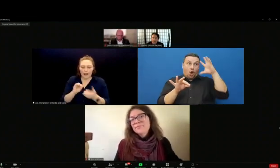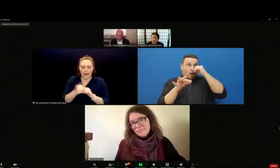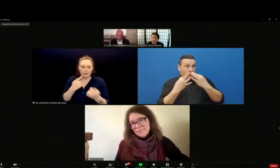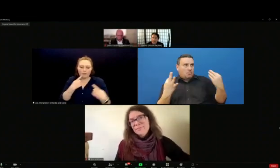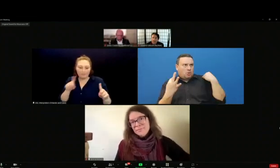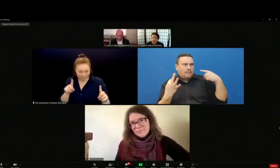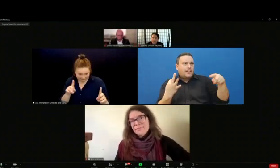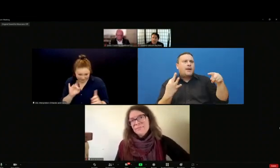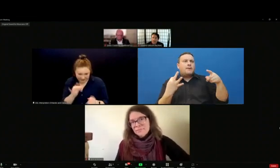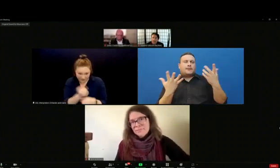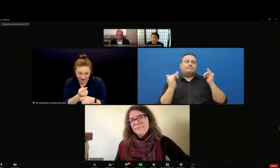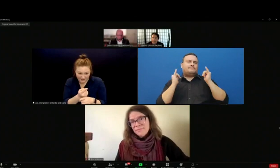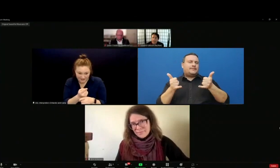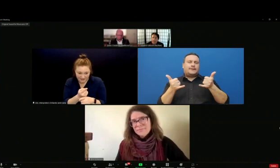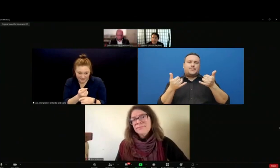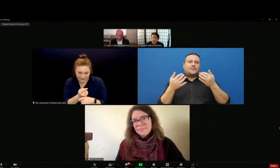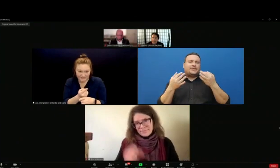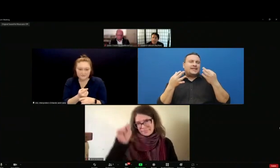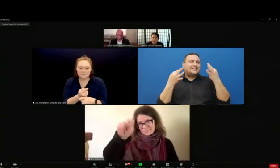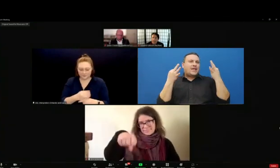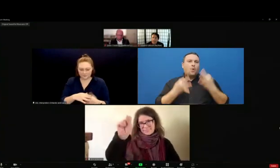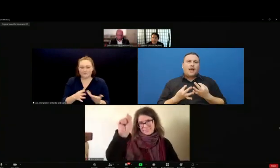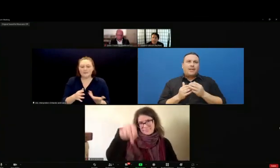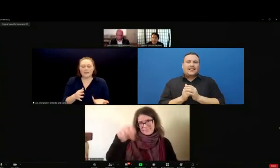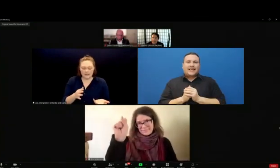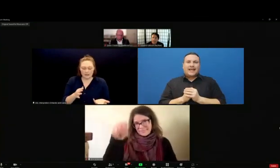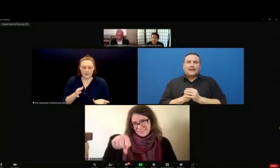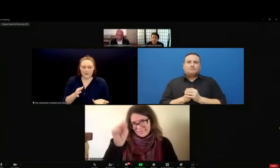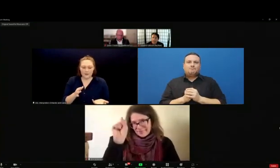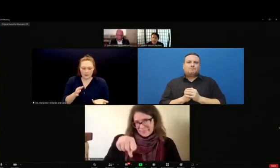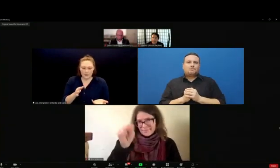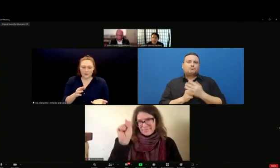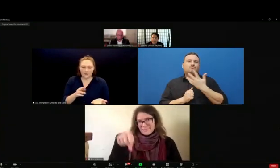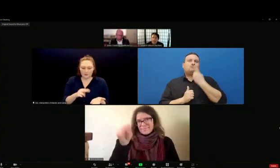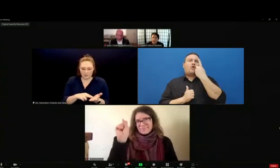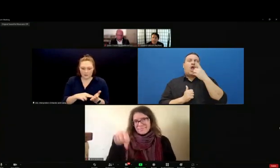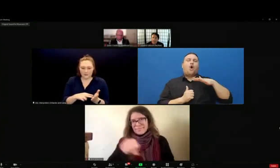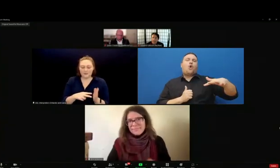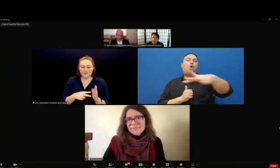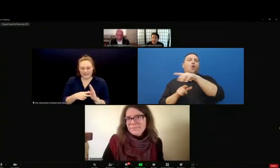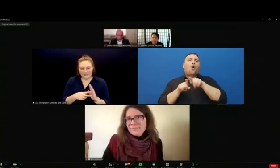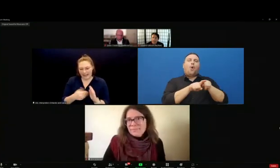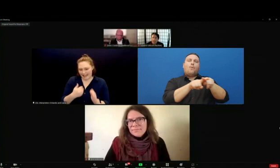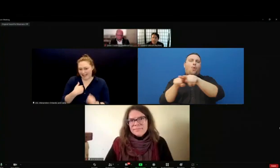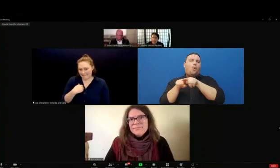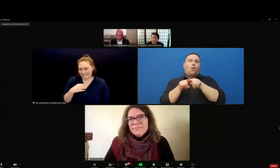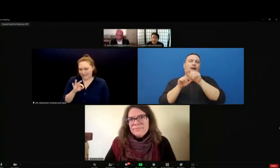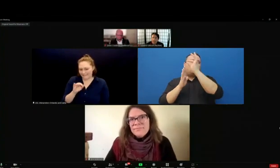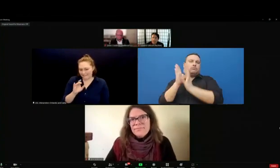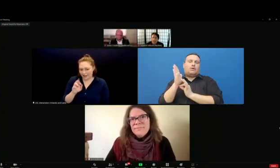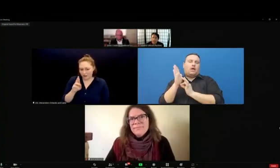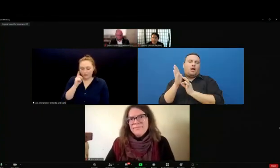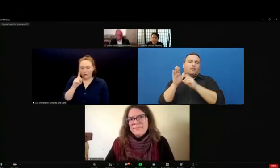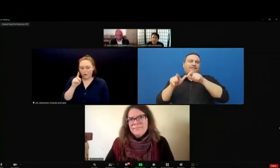I understand correctly. So there is definitely a factor of the common ground, and it